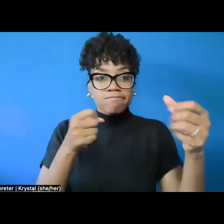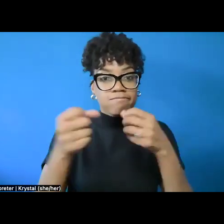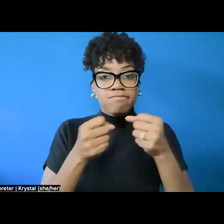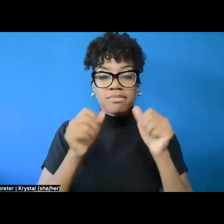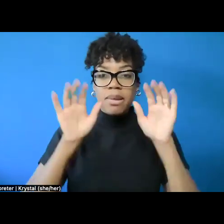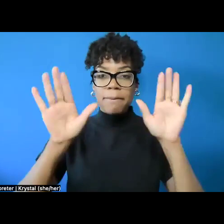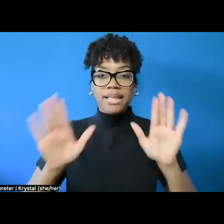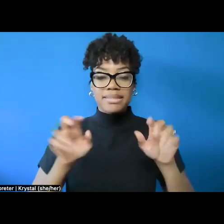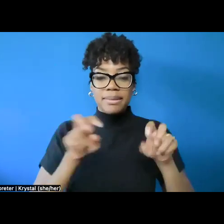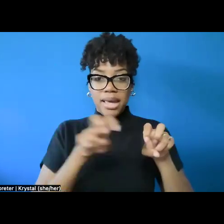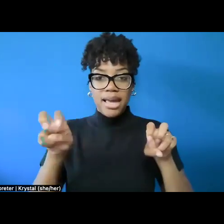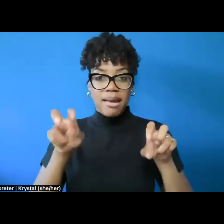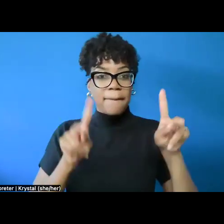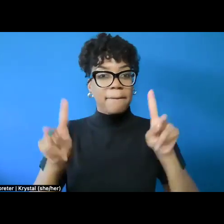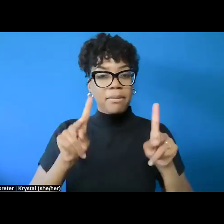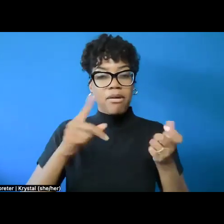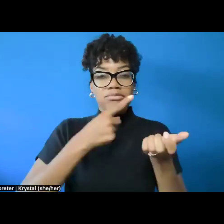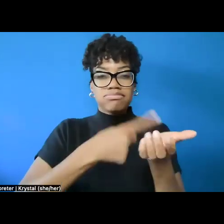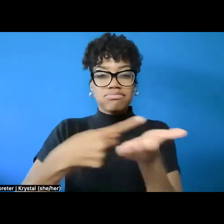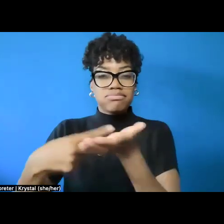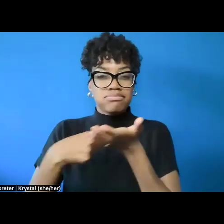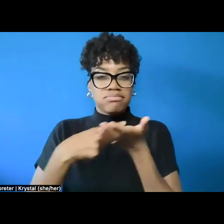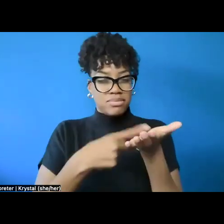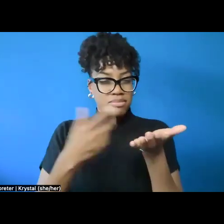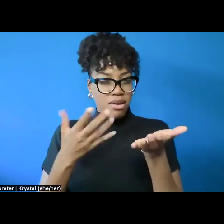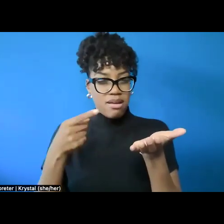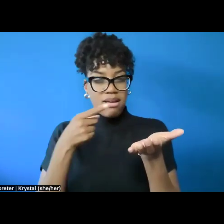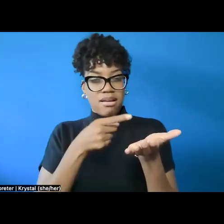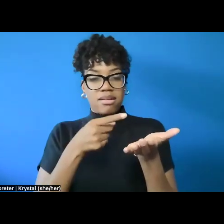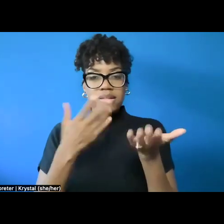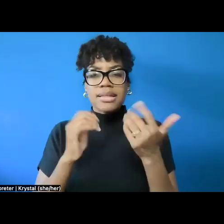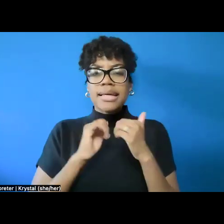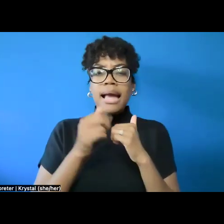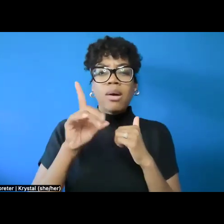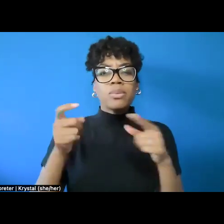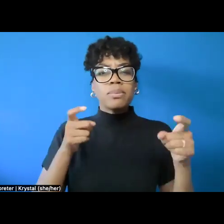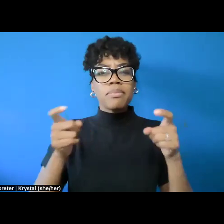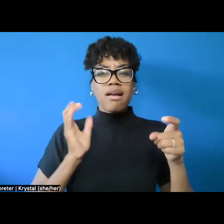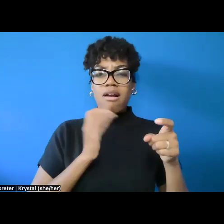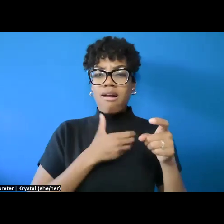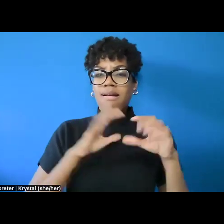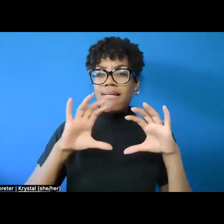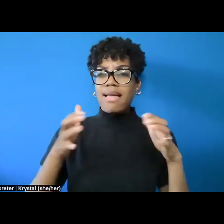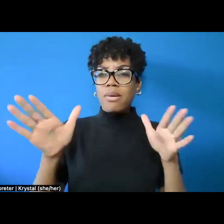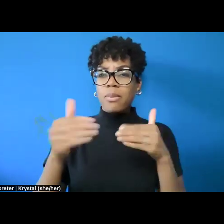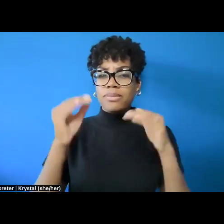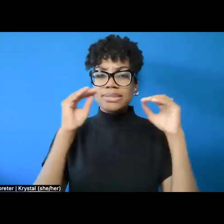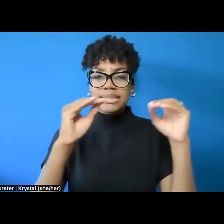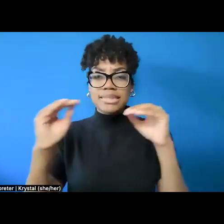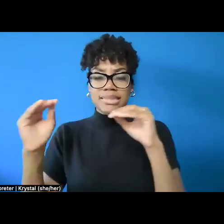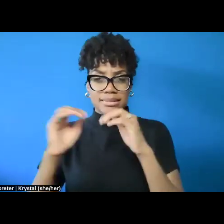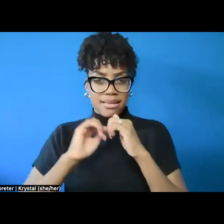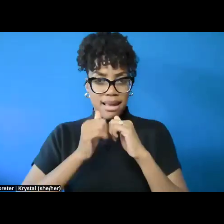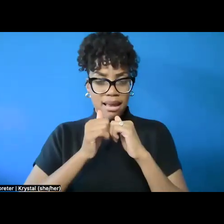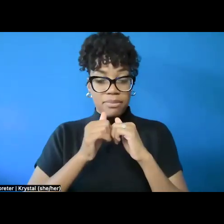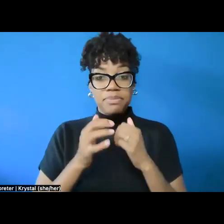classrooms, especially at a time. I'll just start by saying, for me, and I